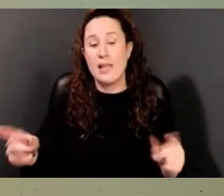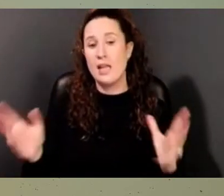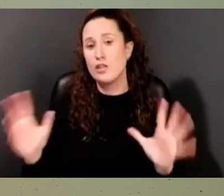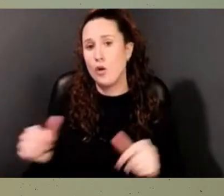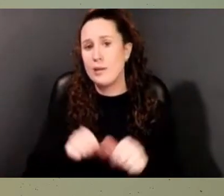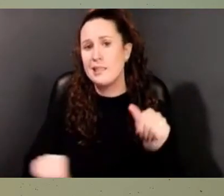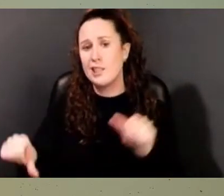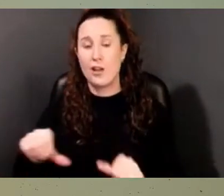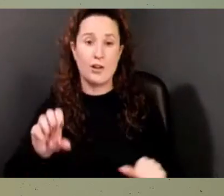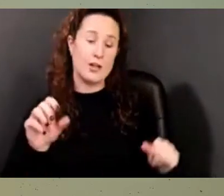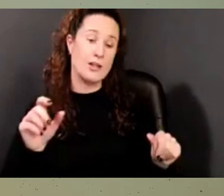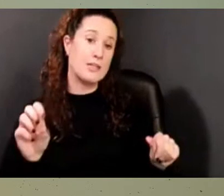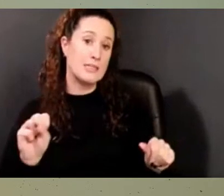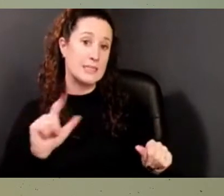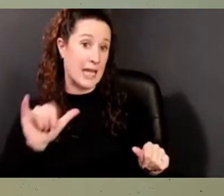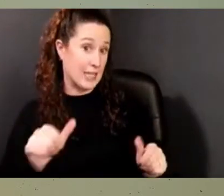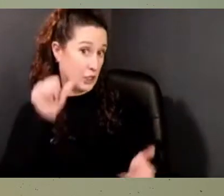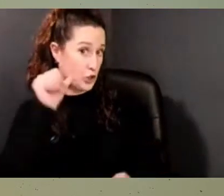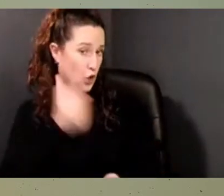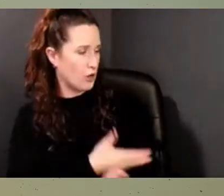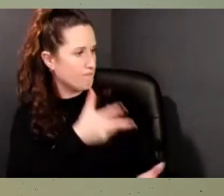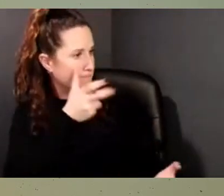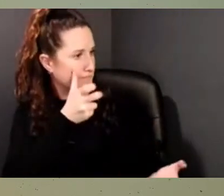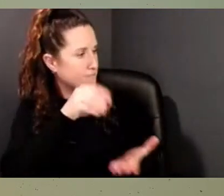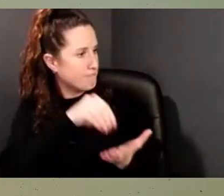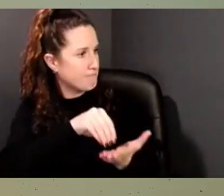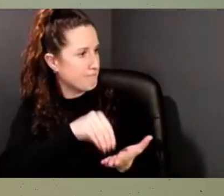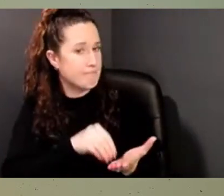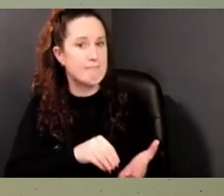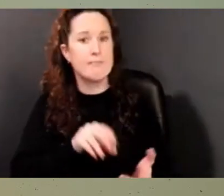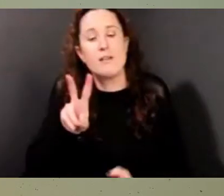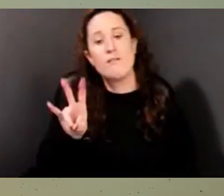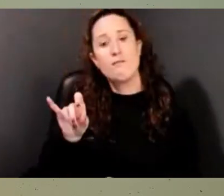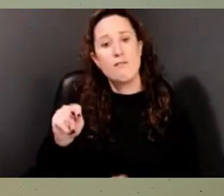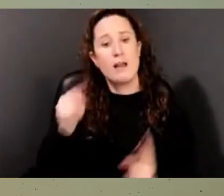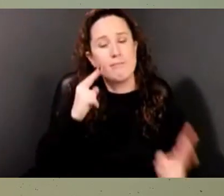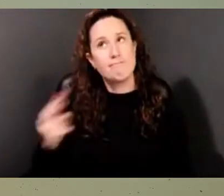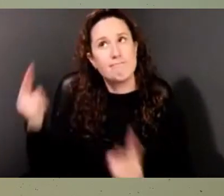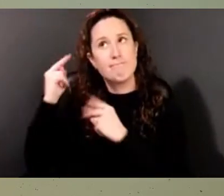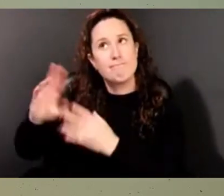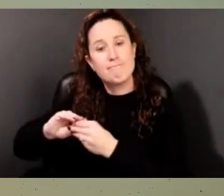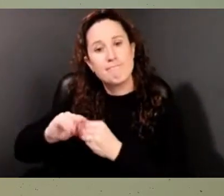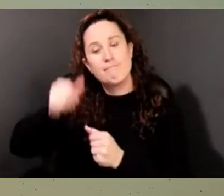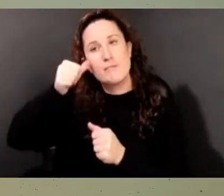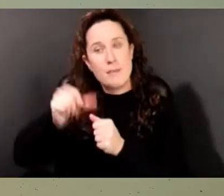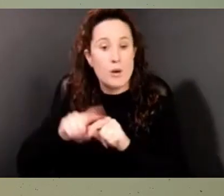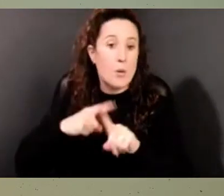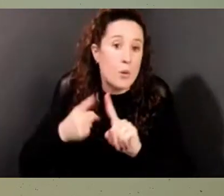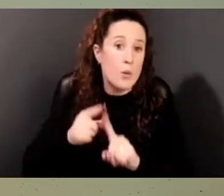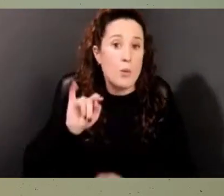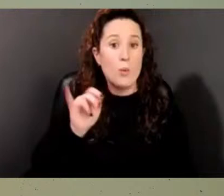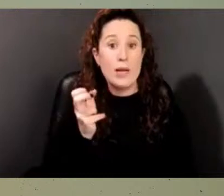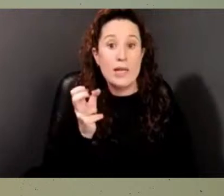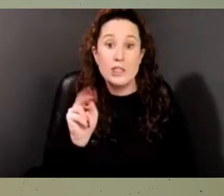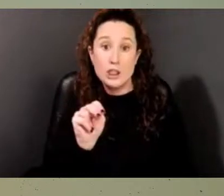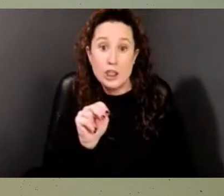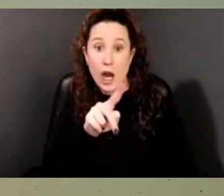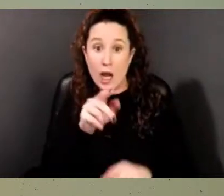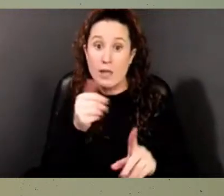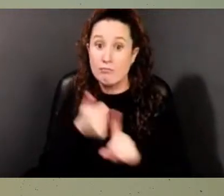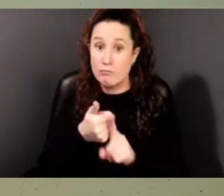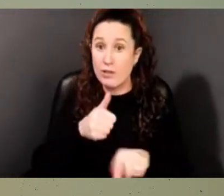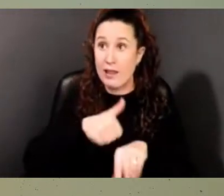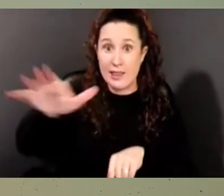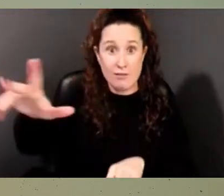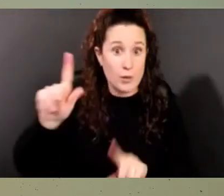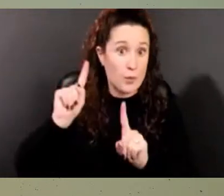Violet's recollections. Violet shared her memory of John Dickinson's return to the plantation from his studies in England. Violet